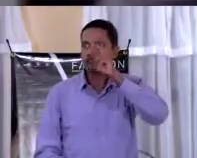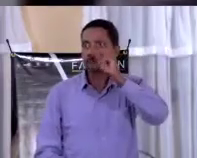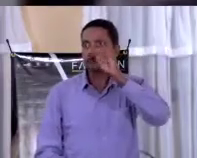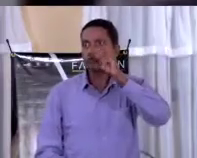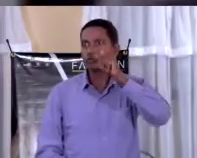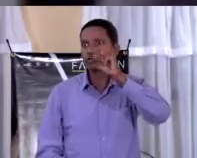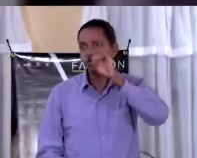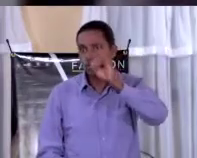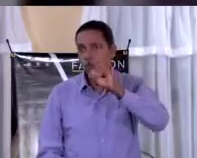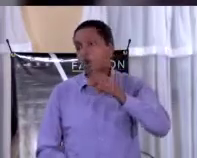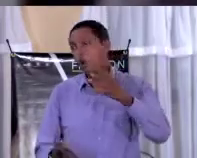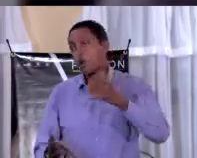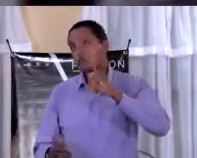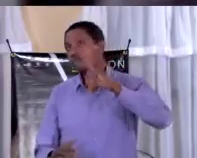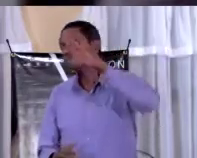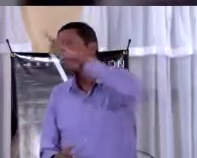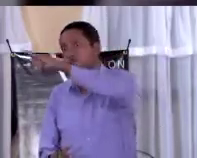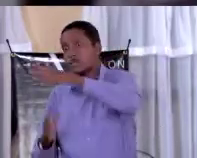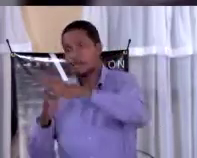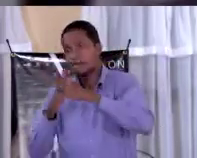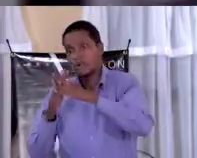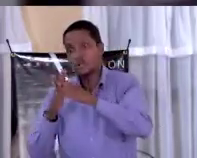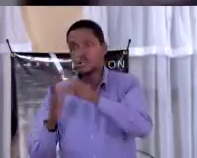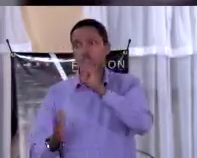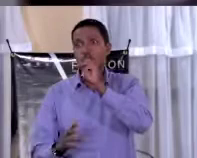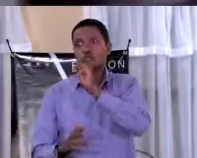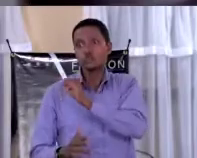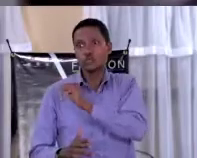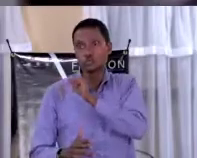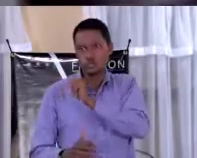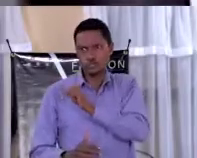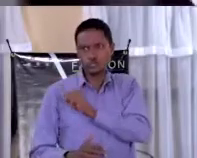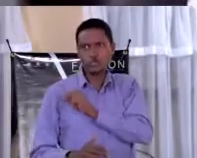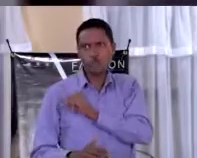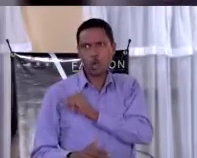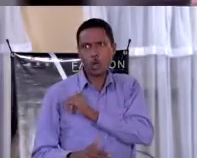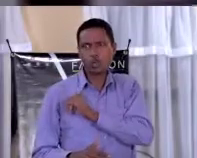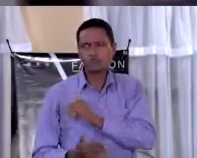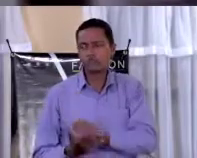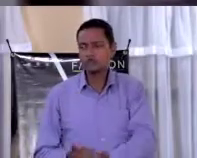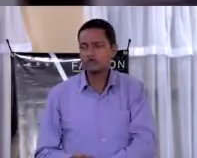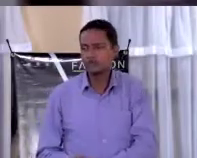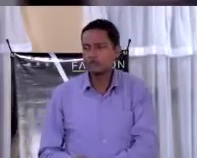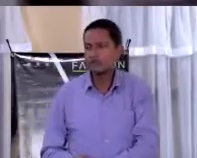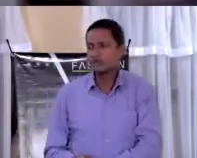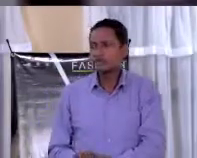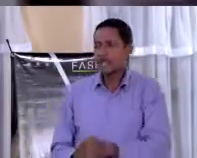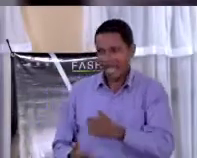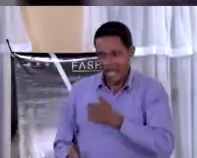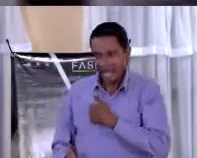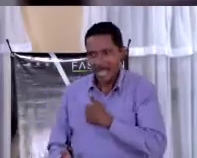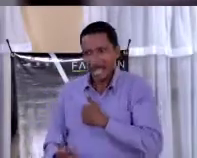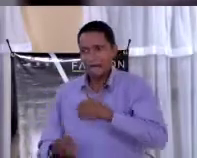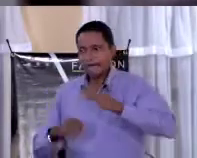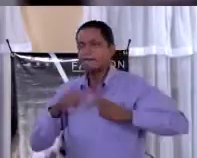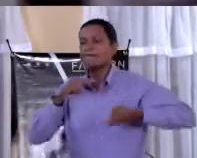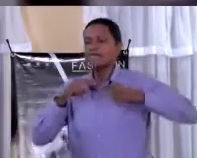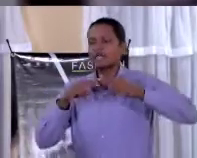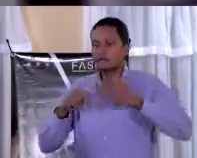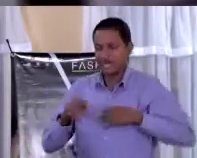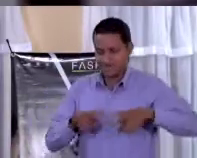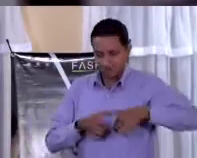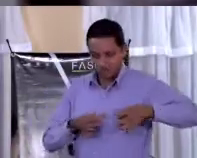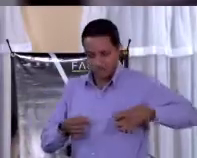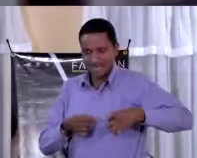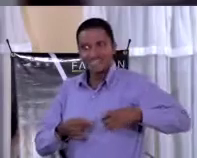the brands that exist. Because if you go the way of trying to get into their thing, we have to come back home, as I say, and go